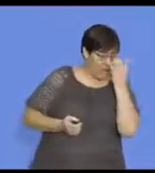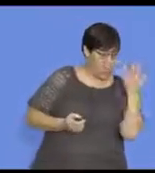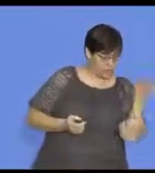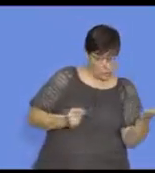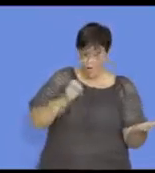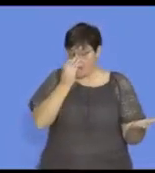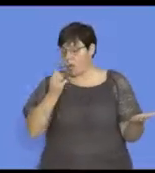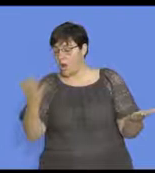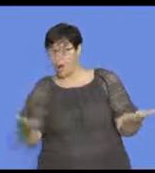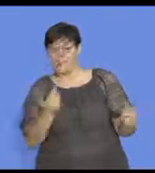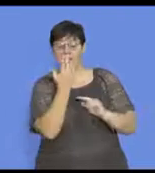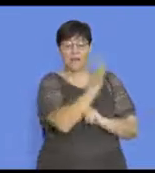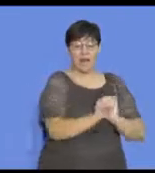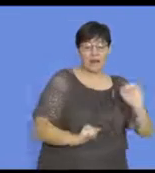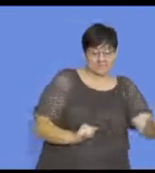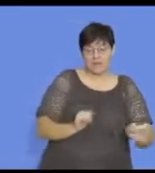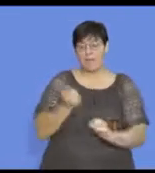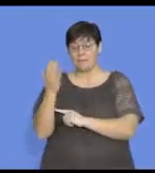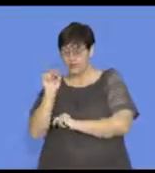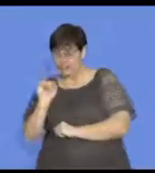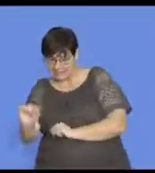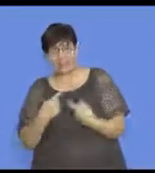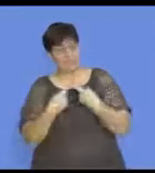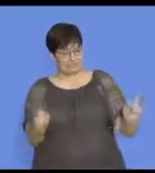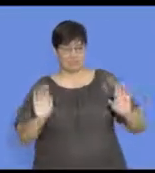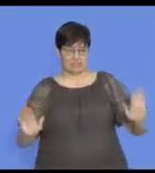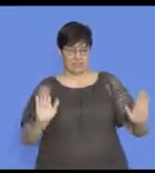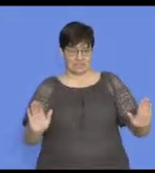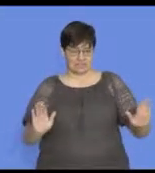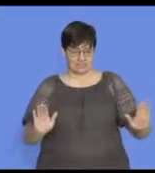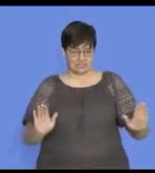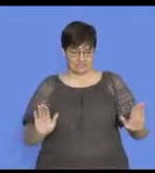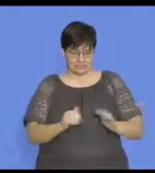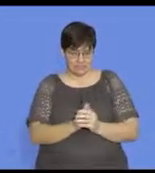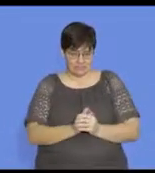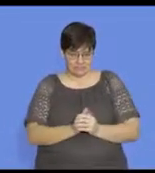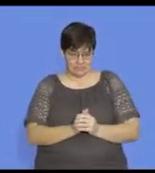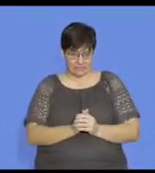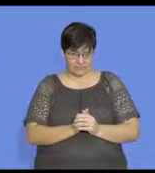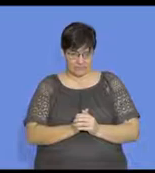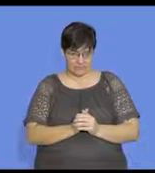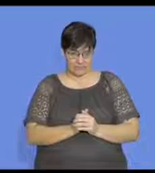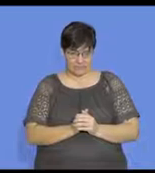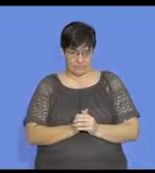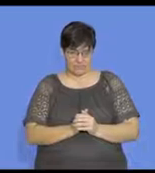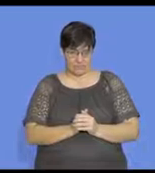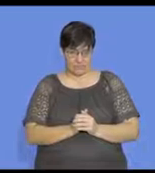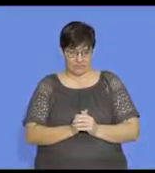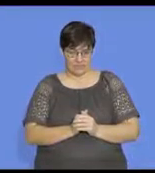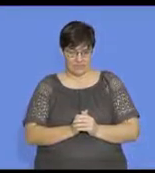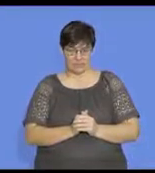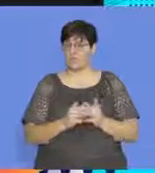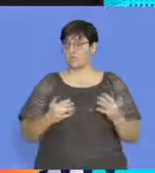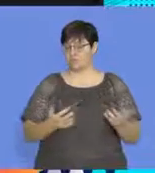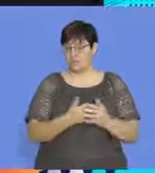one plant to move to the stigma of the anther on another plant. Okay, guys, we're